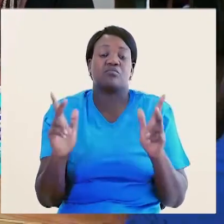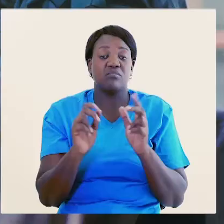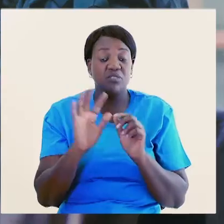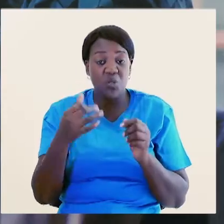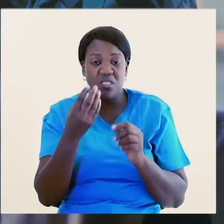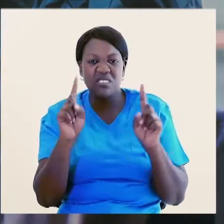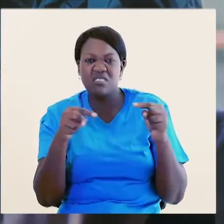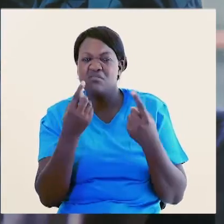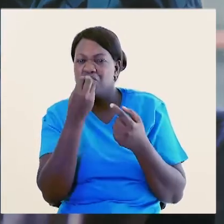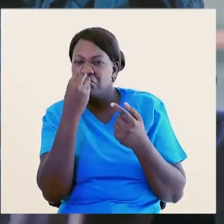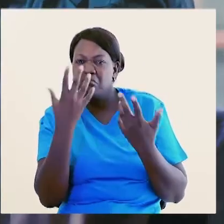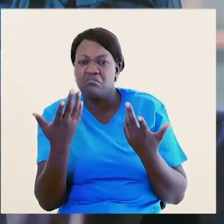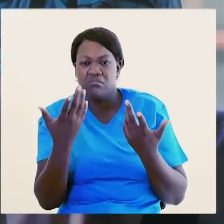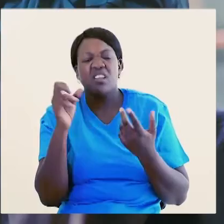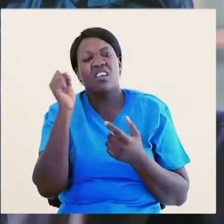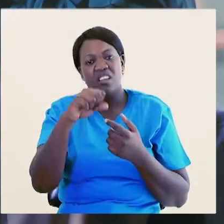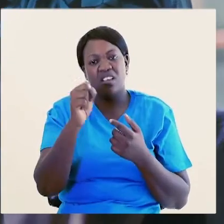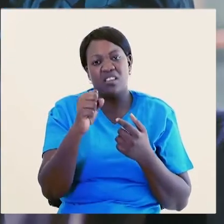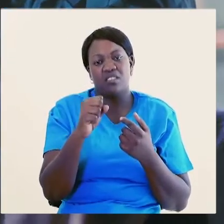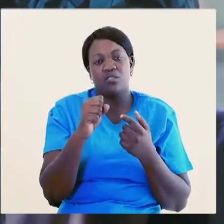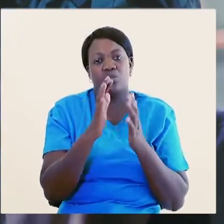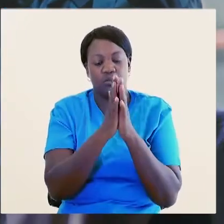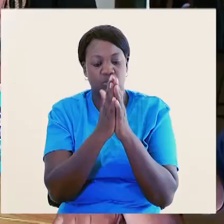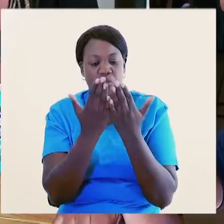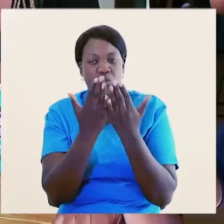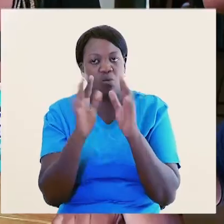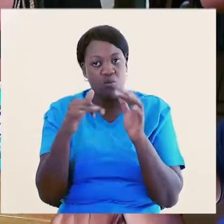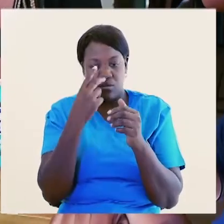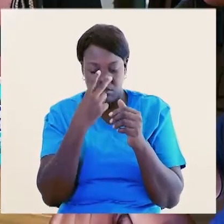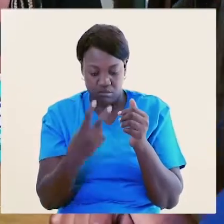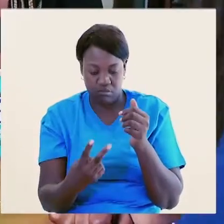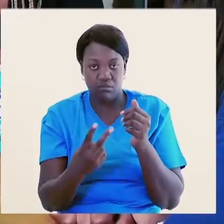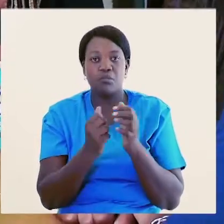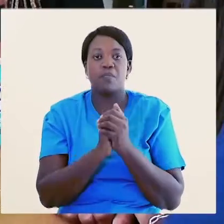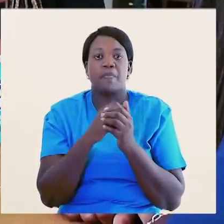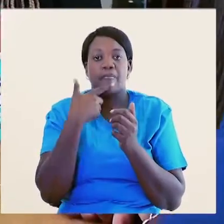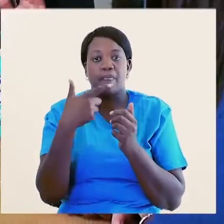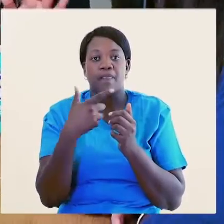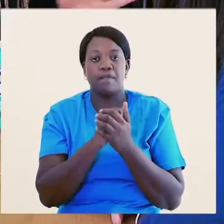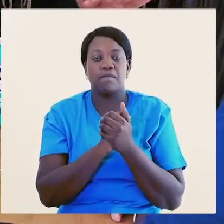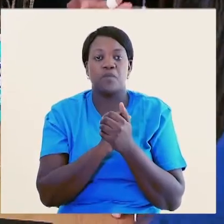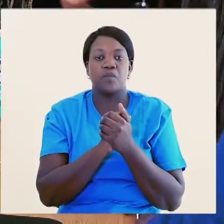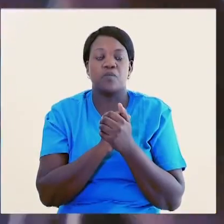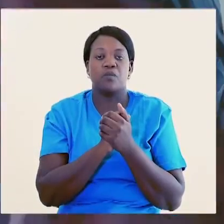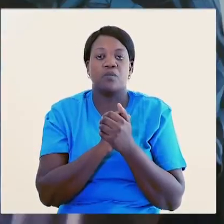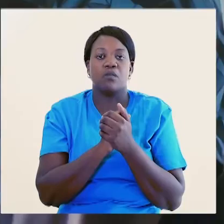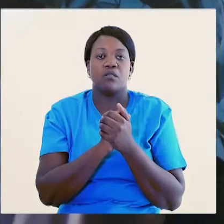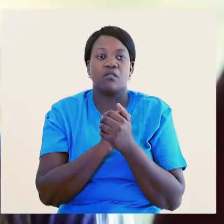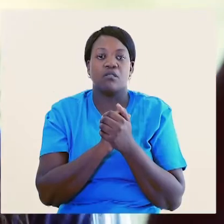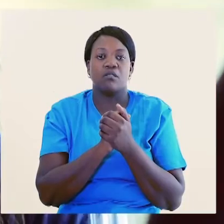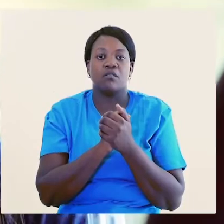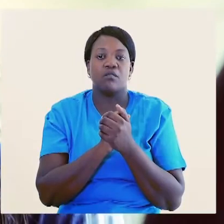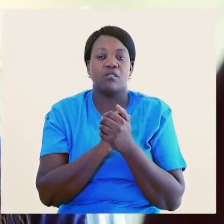to order? Yeah, you can get us the menus, please. Okay. Okay. Thank you. Okay. Yeah. Oh, where were we? Mm-hmm. Yeah. You